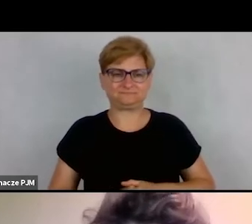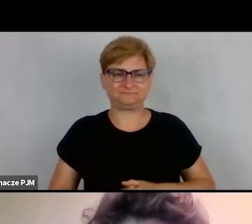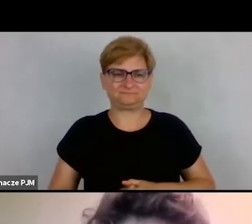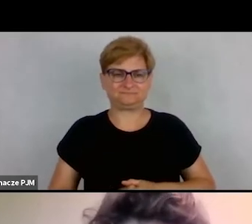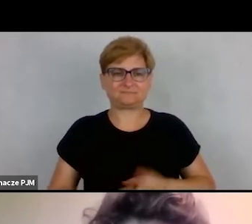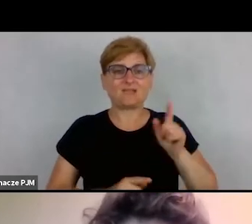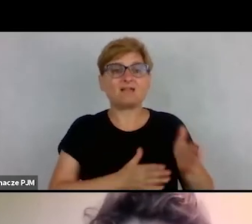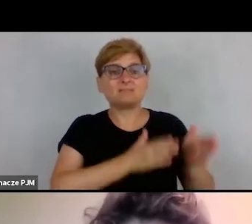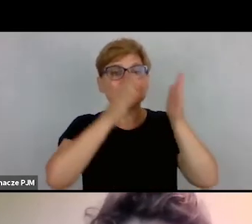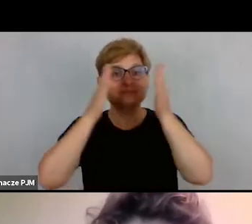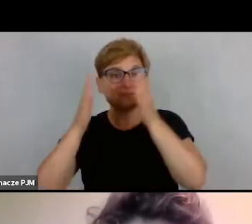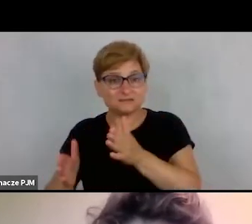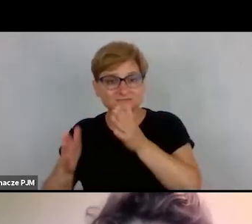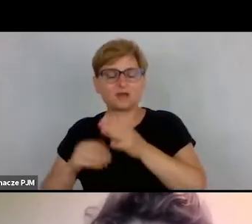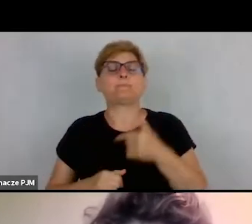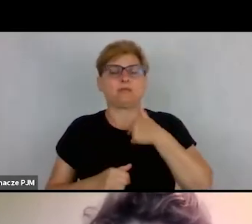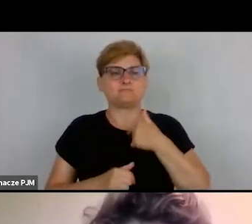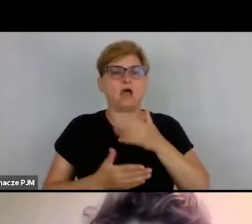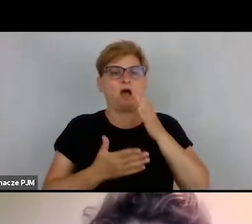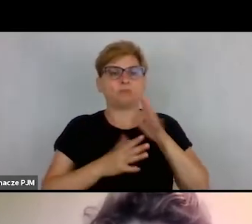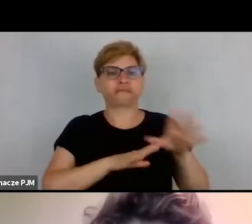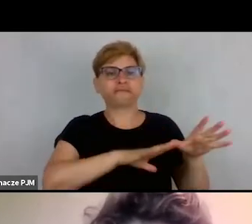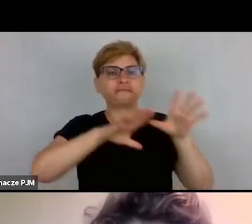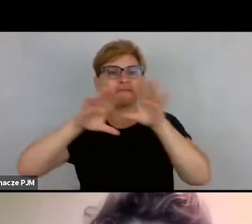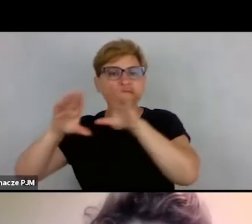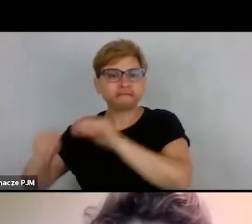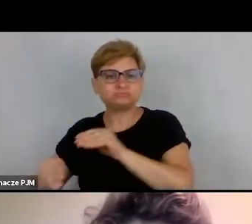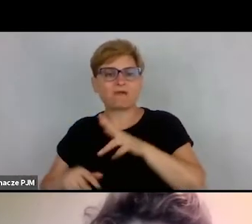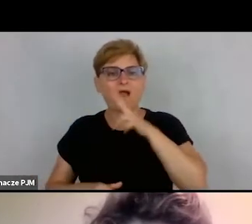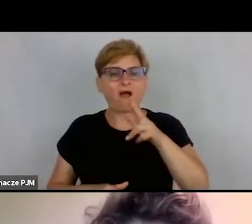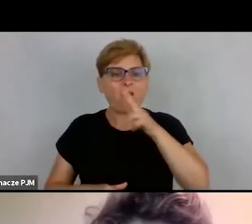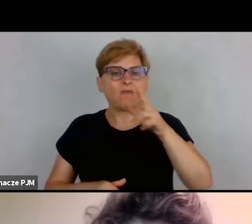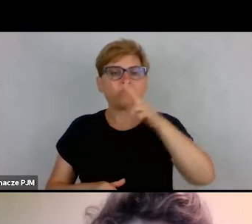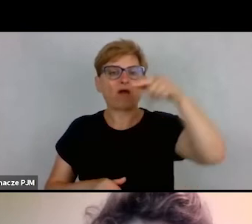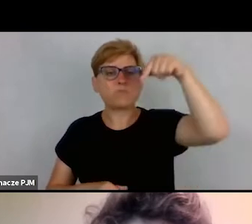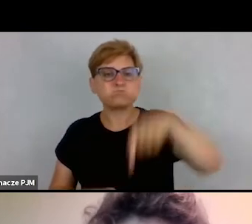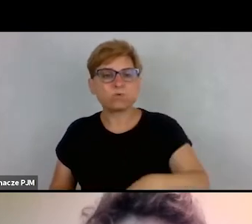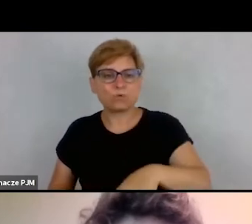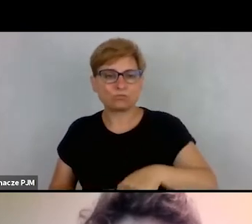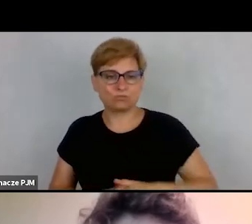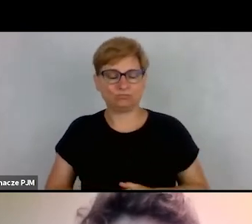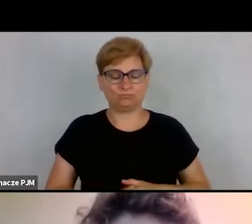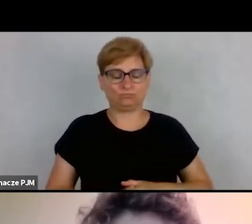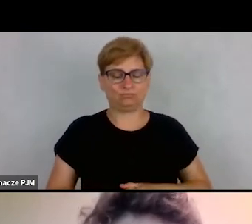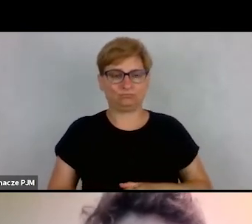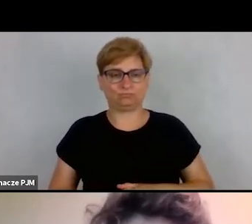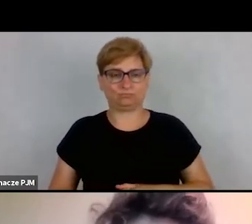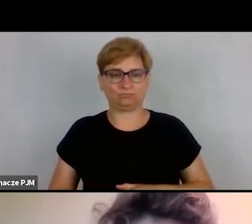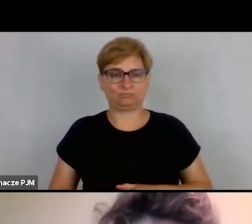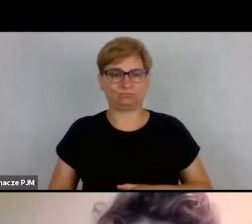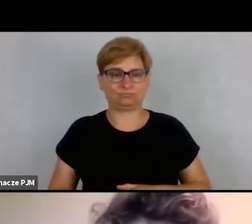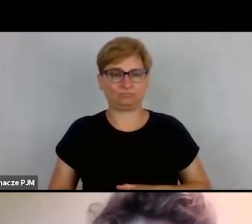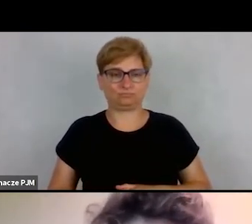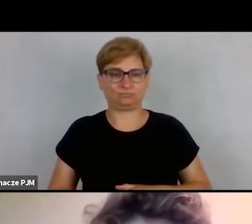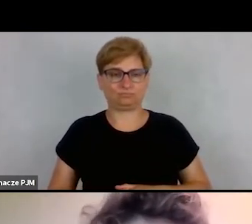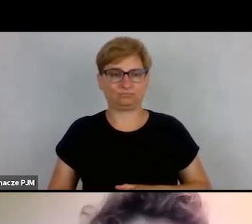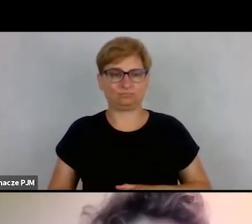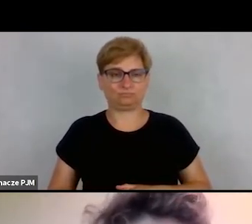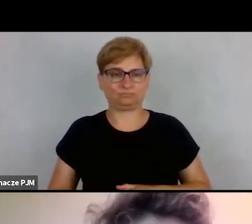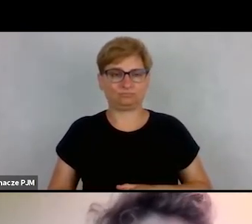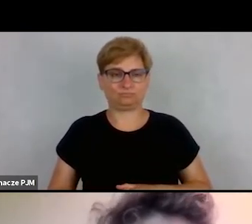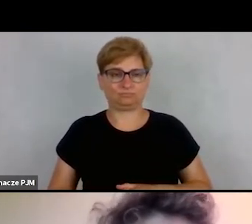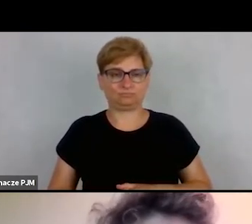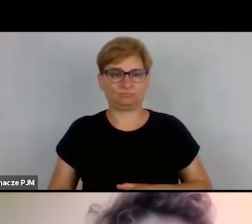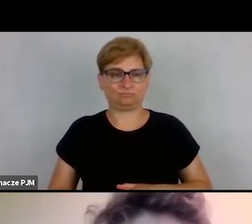work, of my presentation here today. And I was very fortunate to join an organization that had begun to